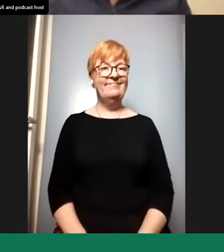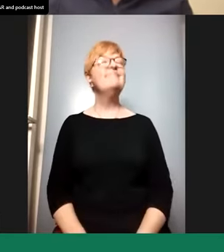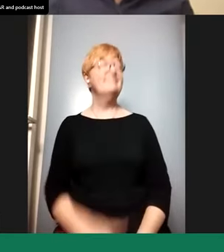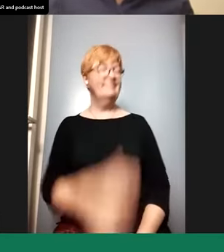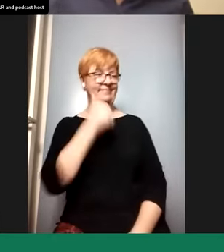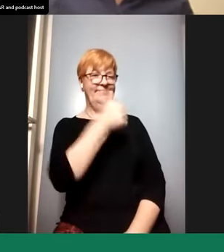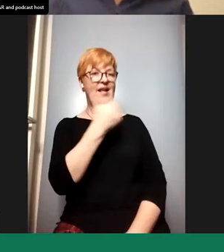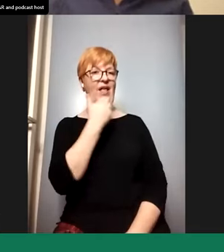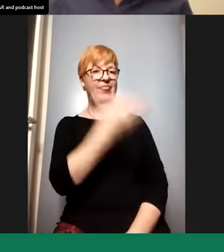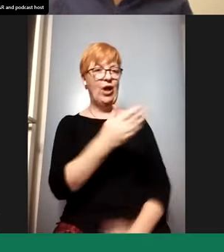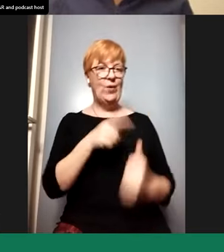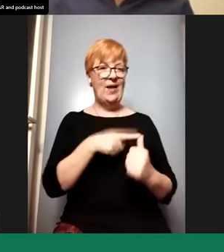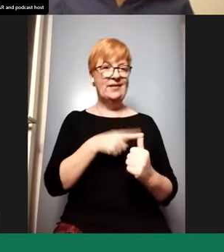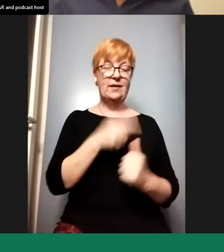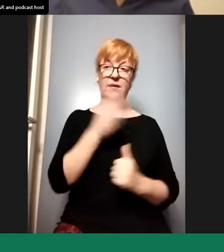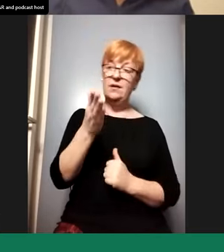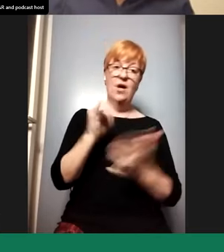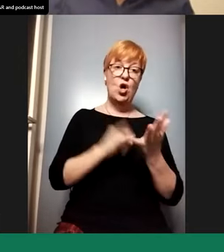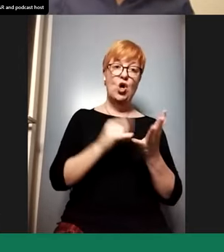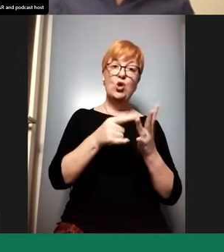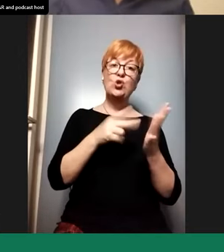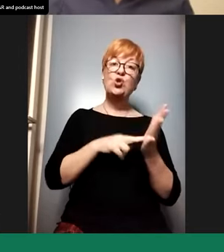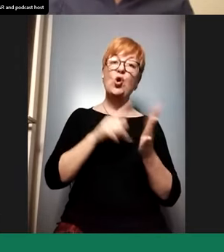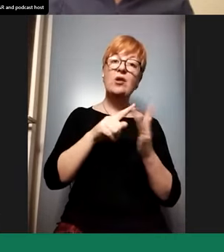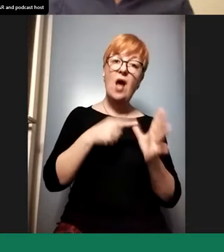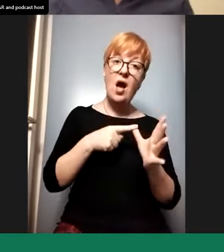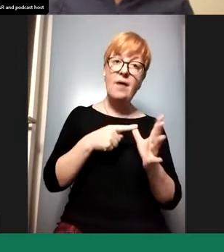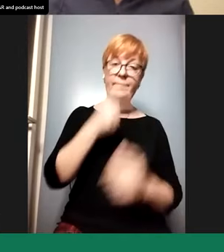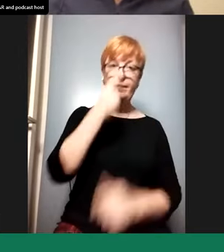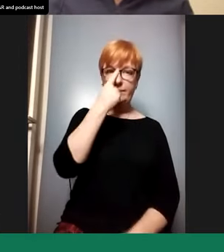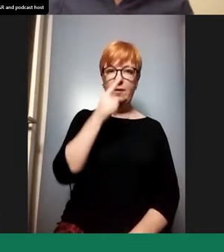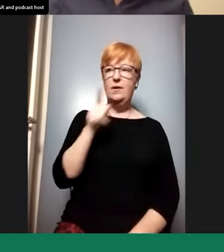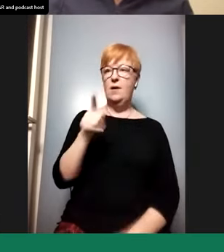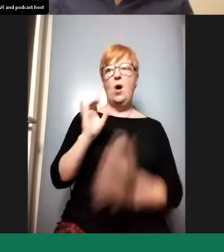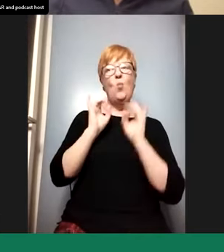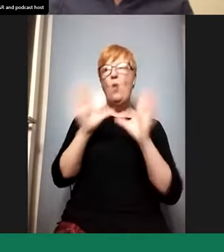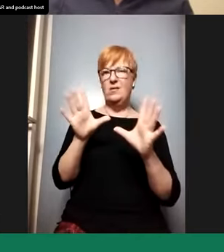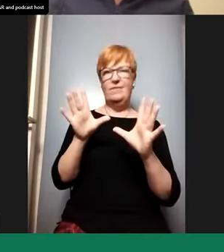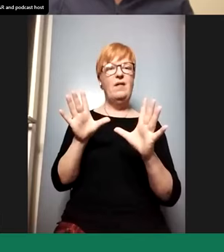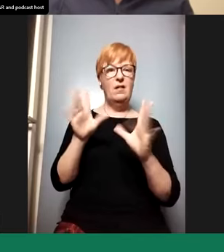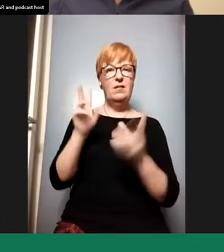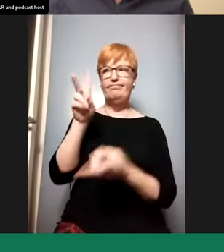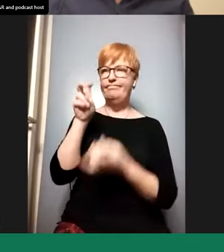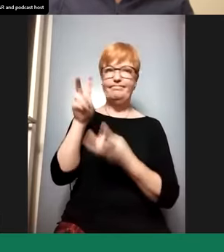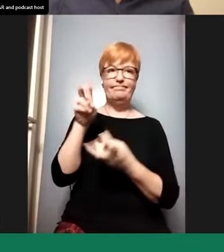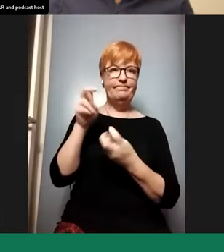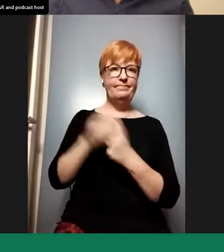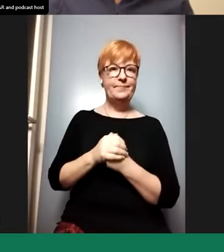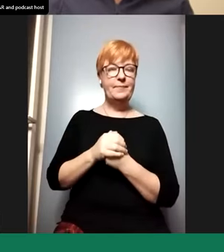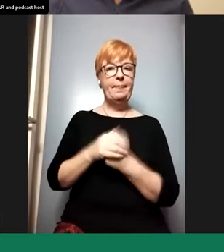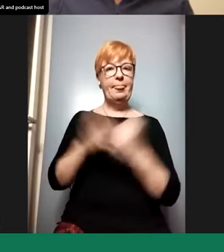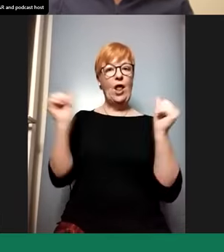Anthony. And Sonia? I think that's wonderful to do. I mean, and so in the short film, there is a moment